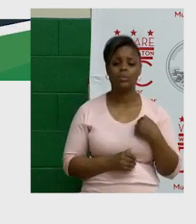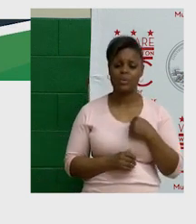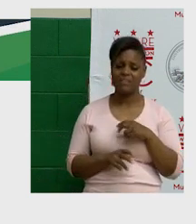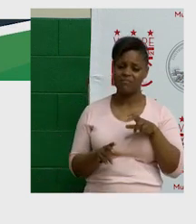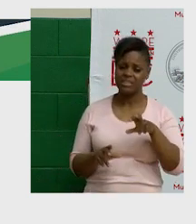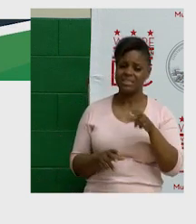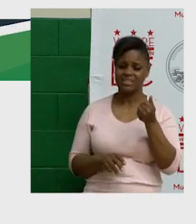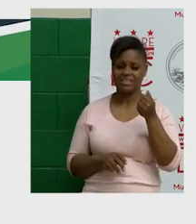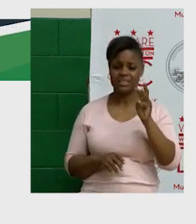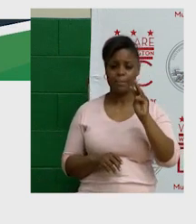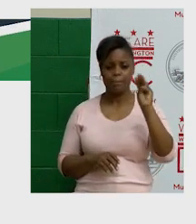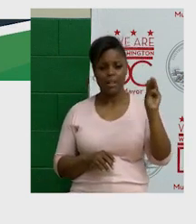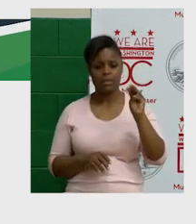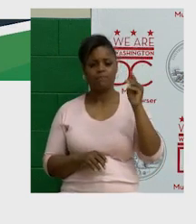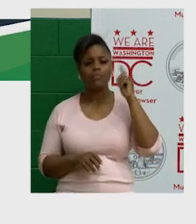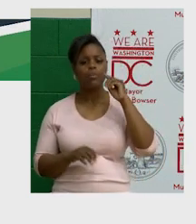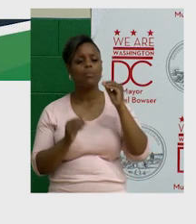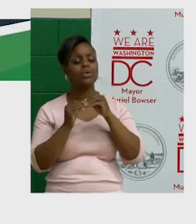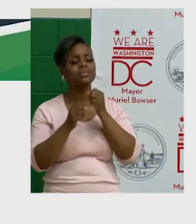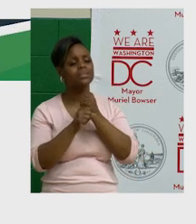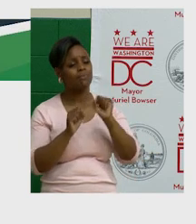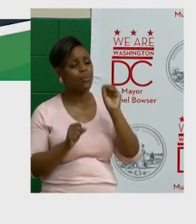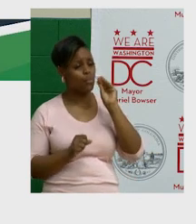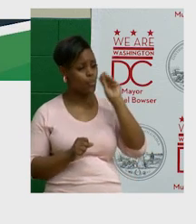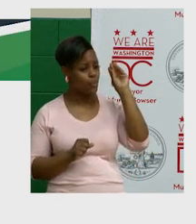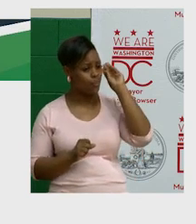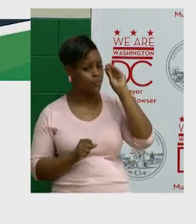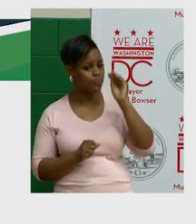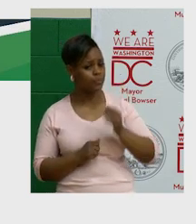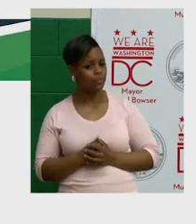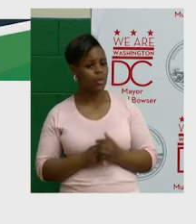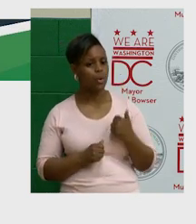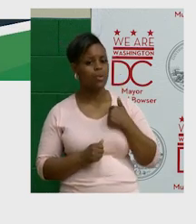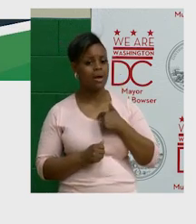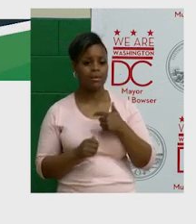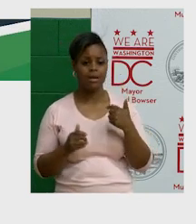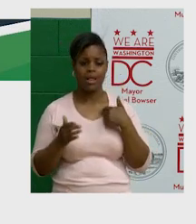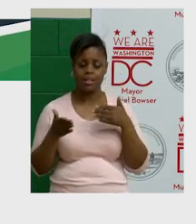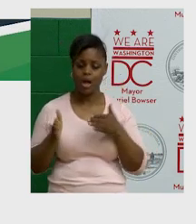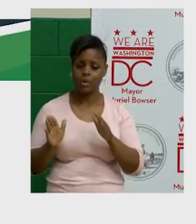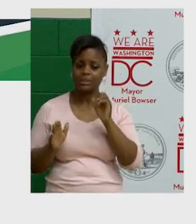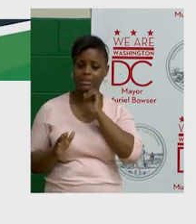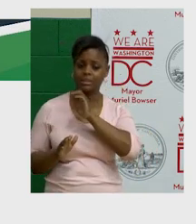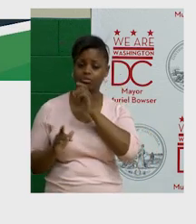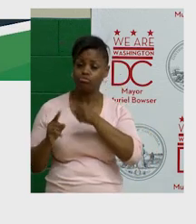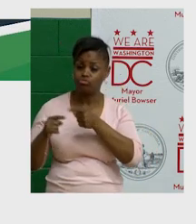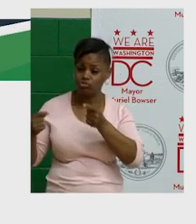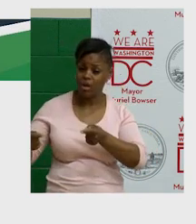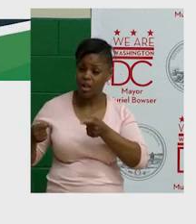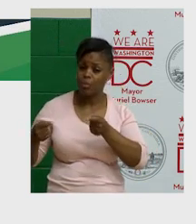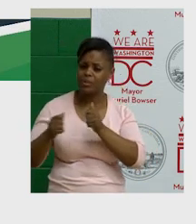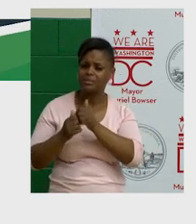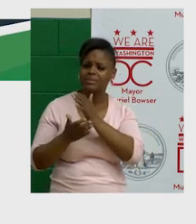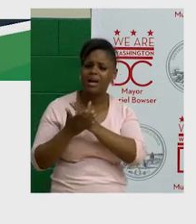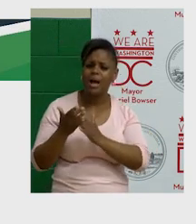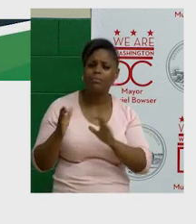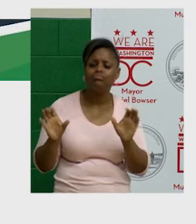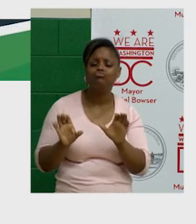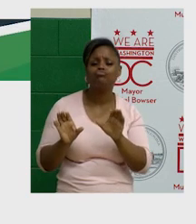Home. These are basically adaptations that will allow seniors who may be struggling with some of the activities of daily